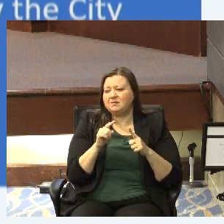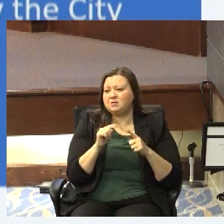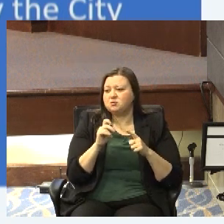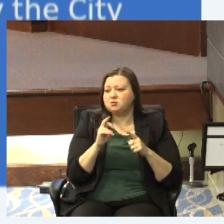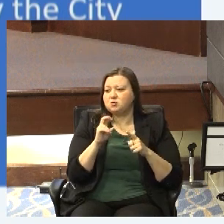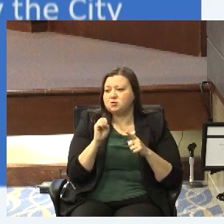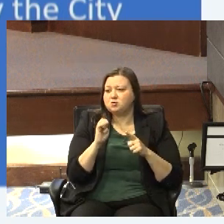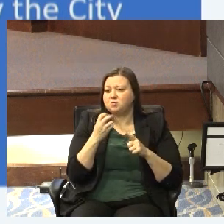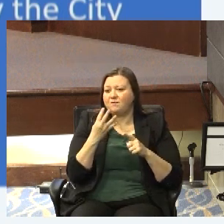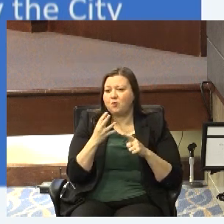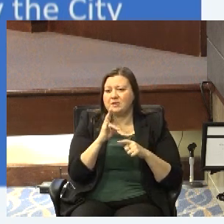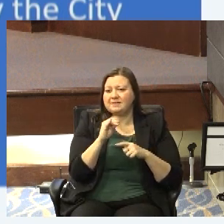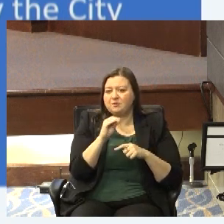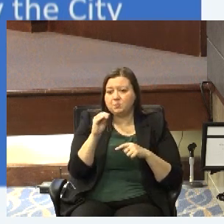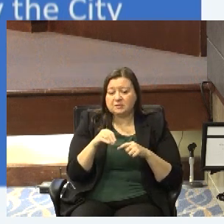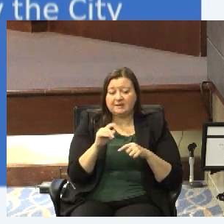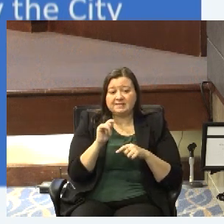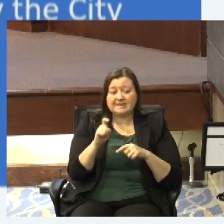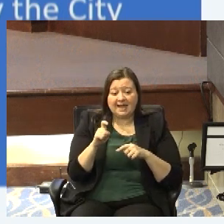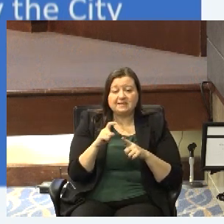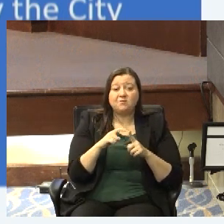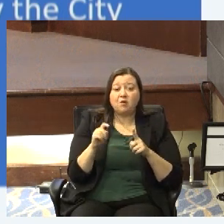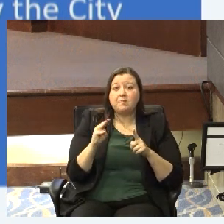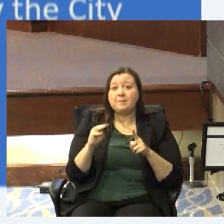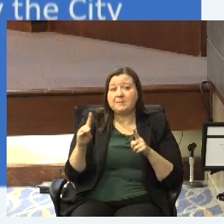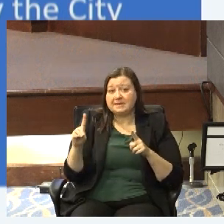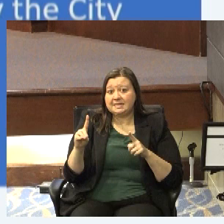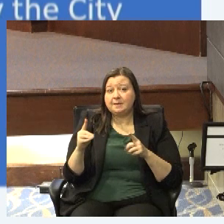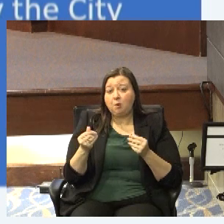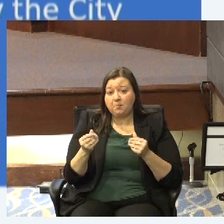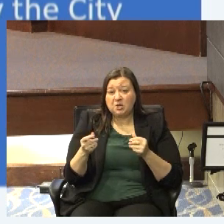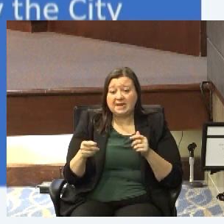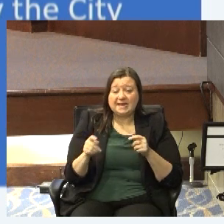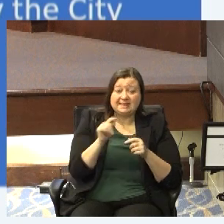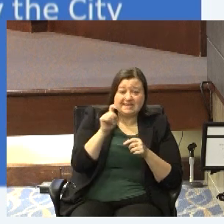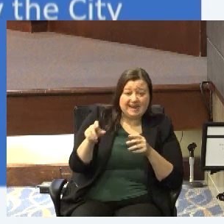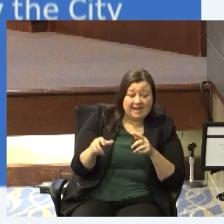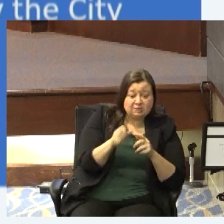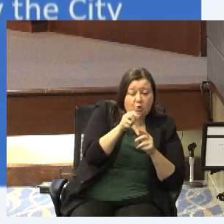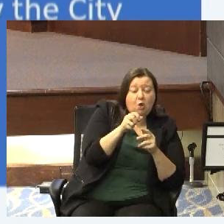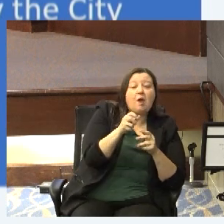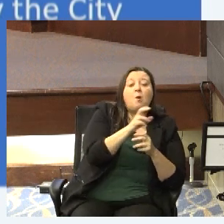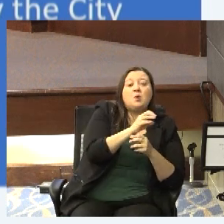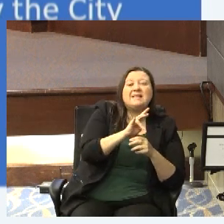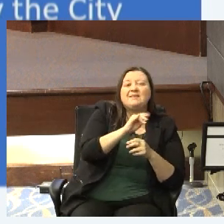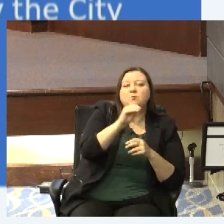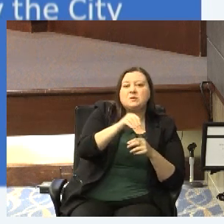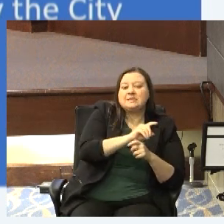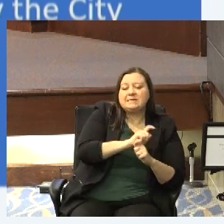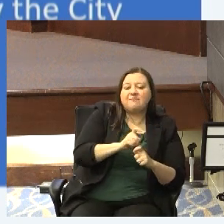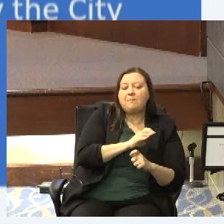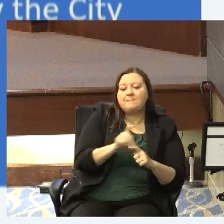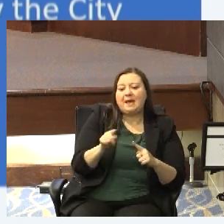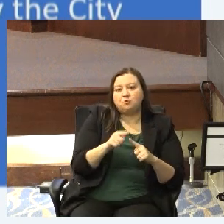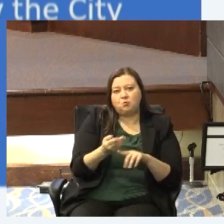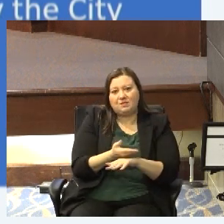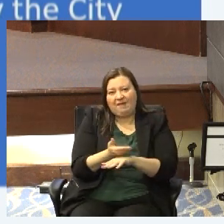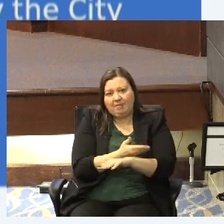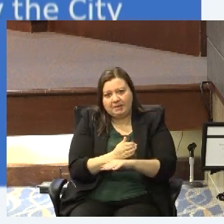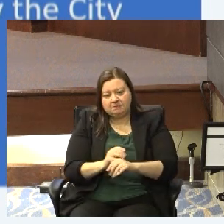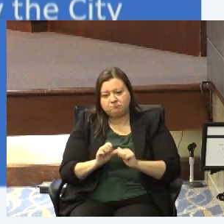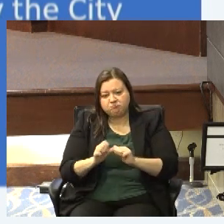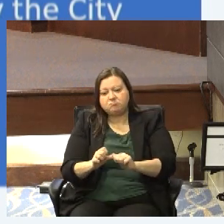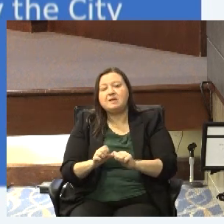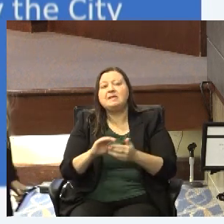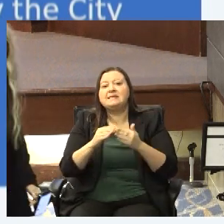70% of the tax increment generated by the MMD property to the development. Now, under the terms that we're currently working under, the city would begin to